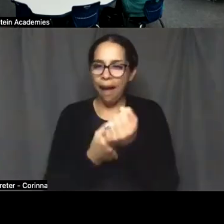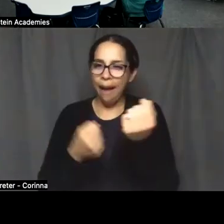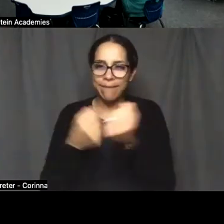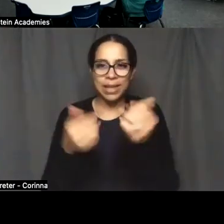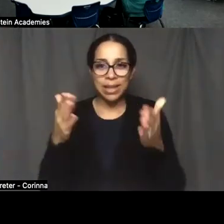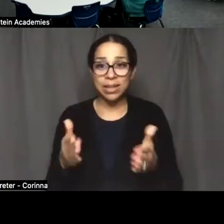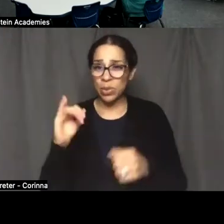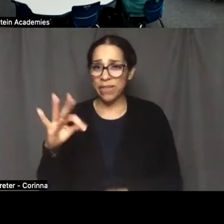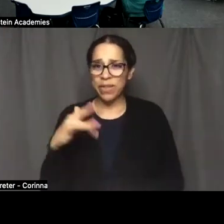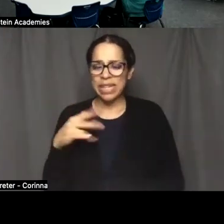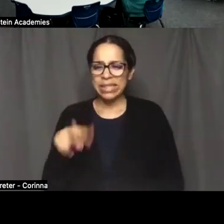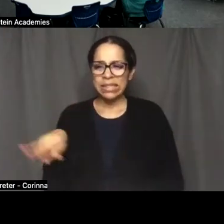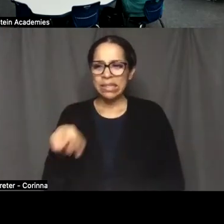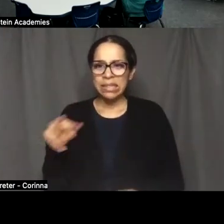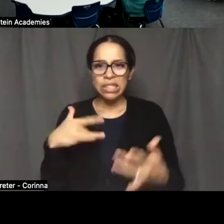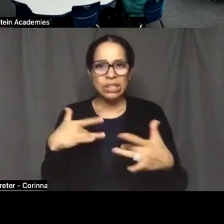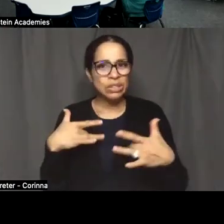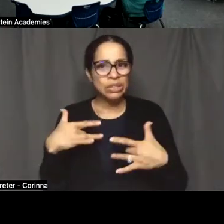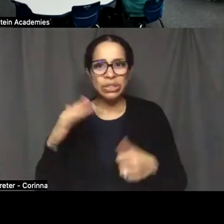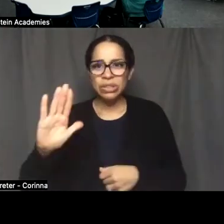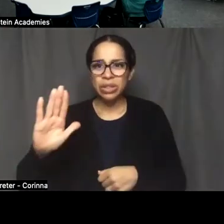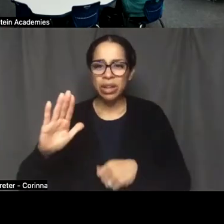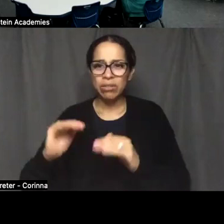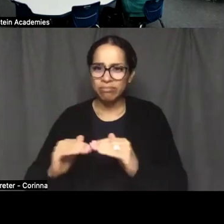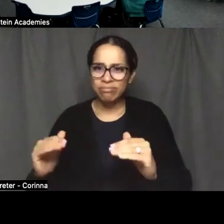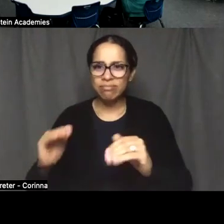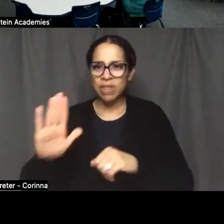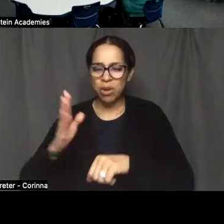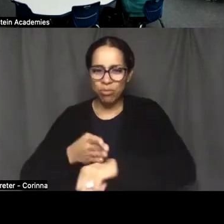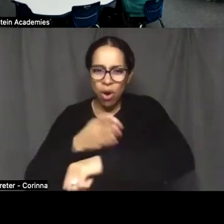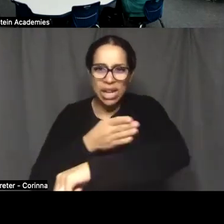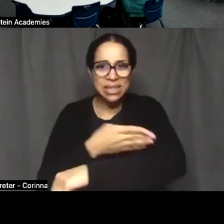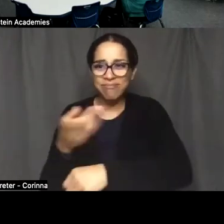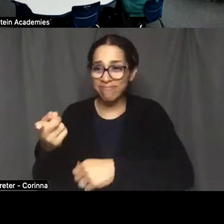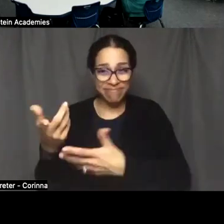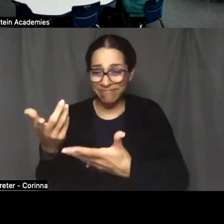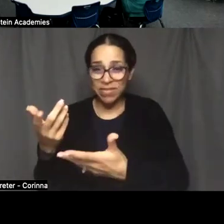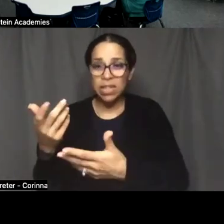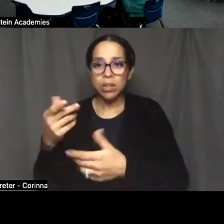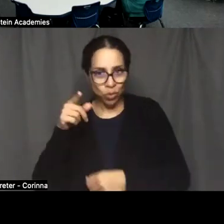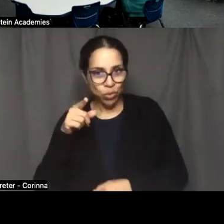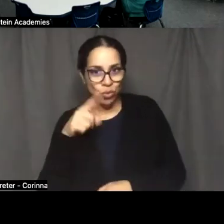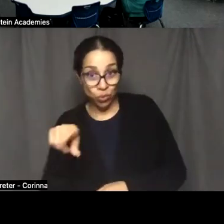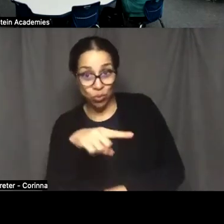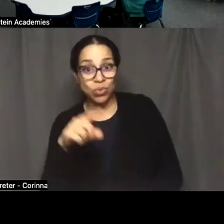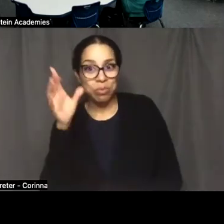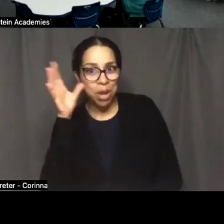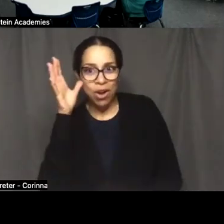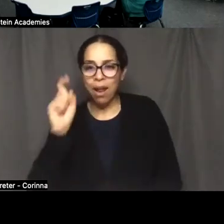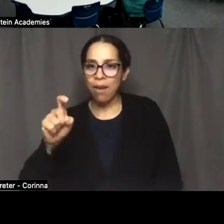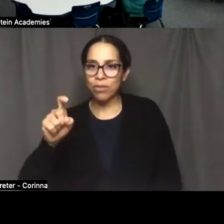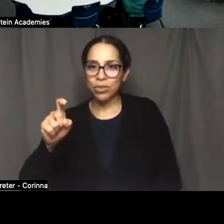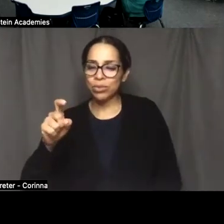your child and their progress or about anything, you're the person that will speak up for your child and you know your child